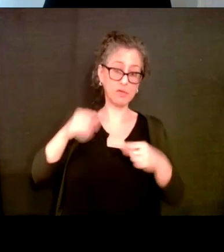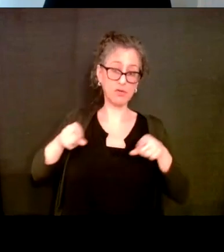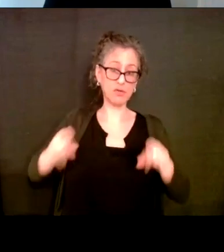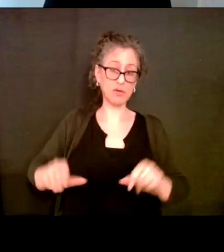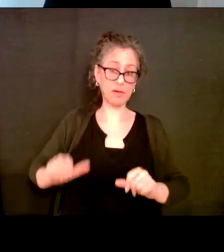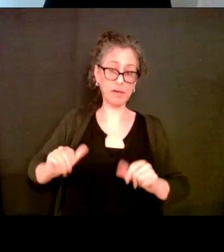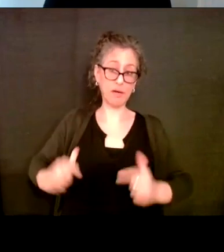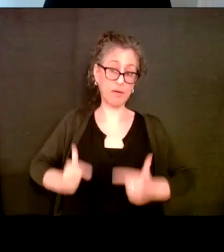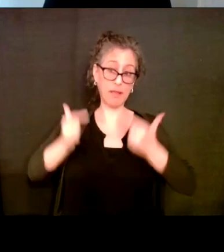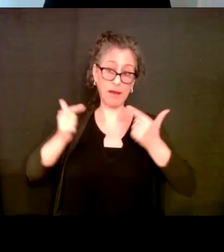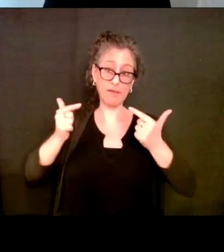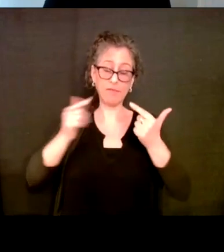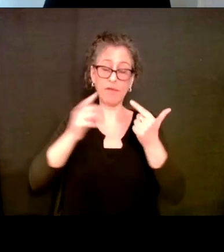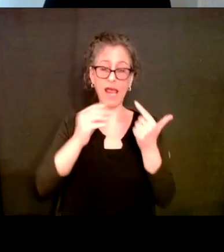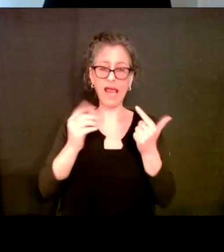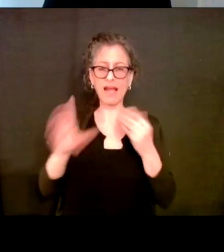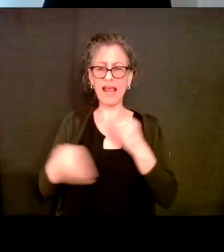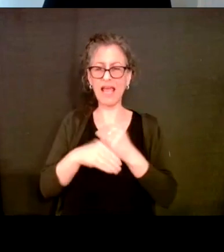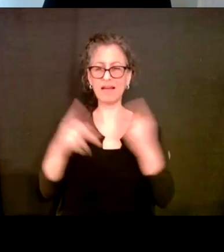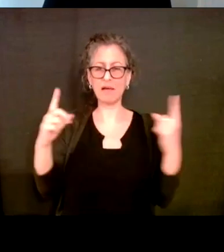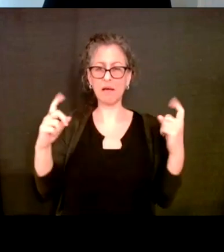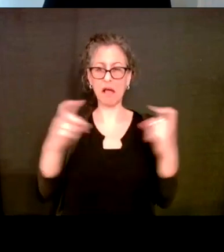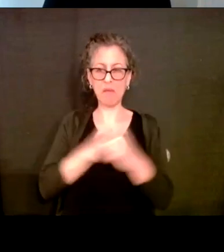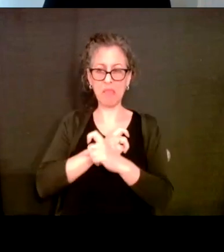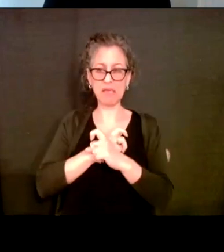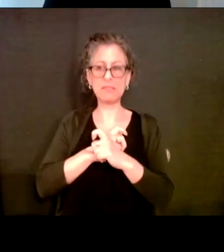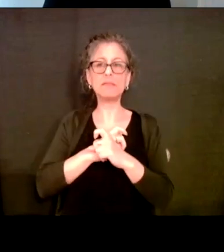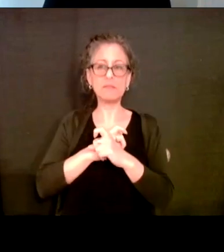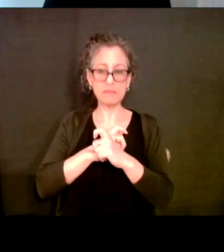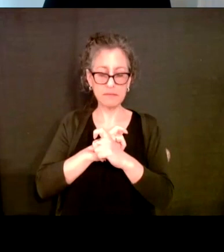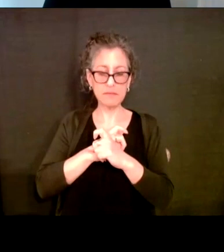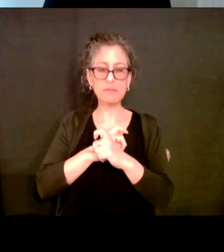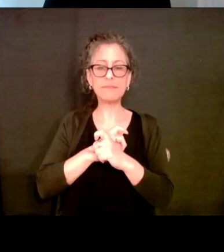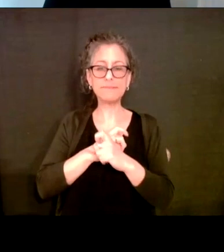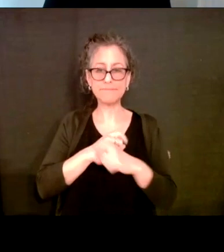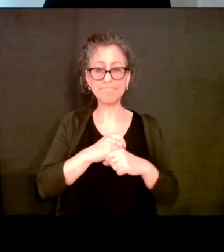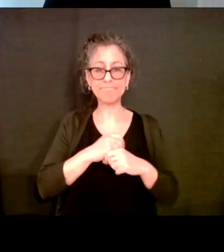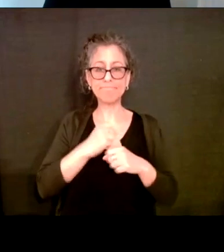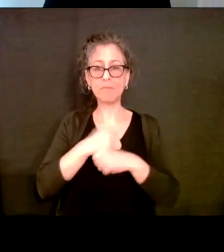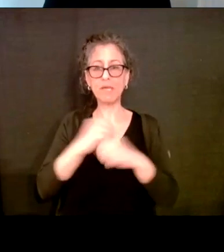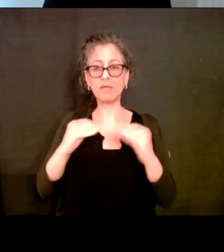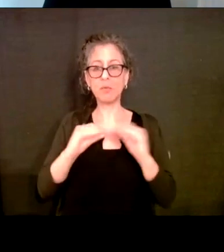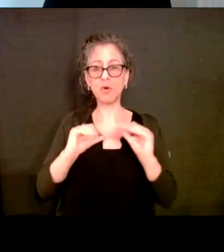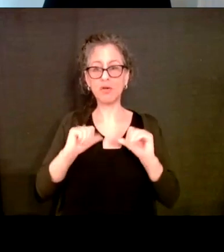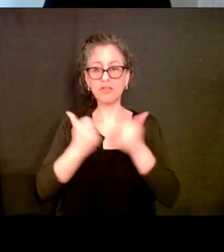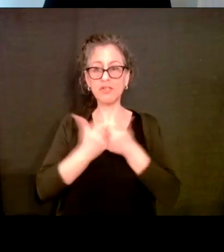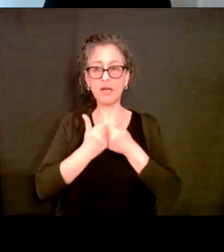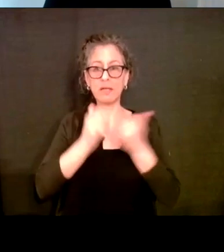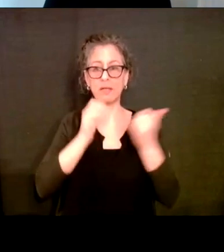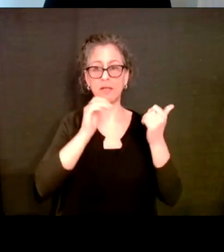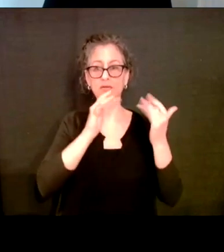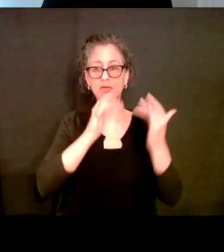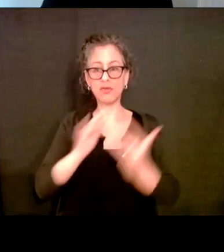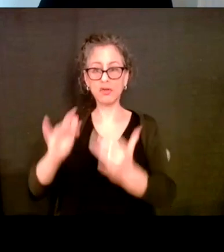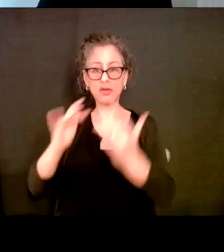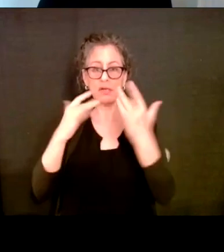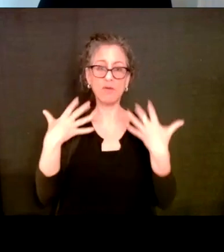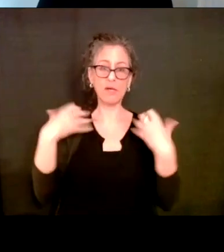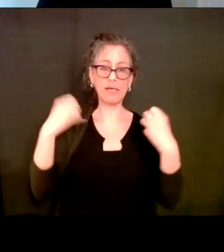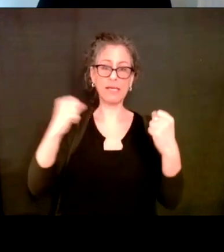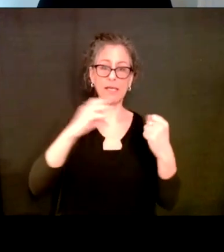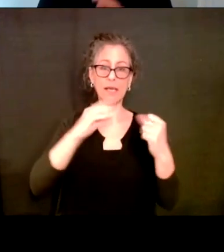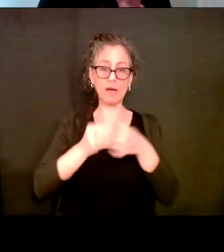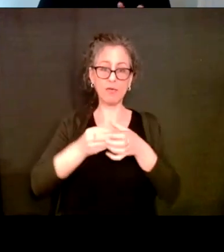really makes it more complex and creates a more difficult journey for healing and growth